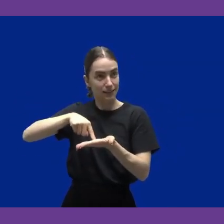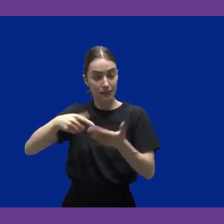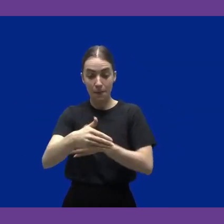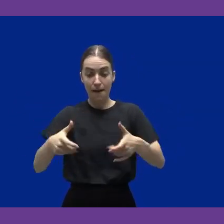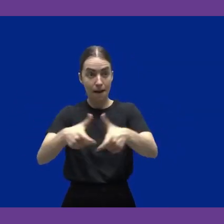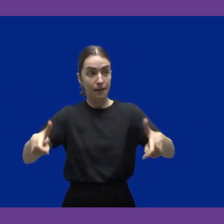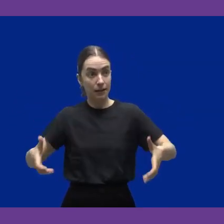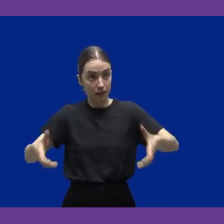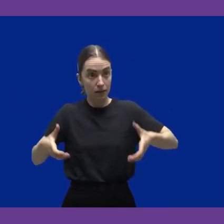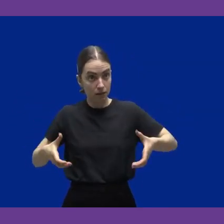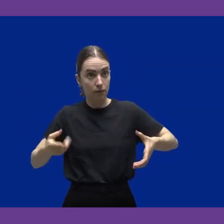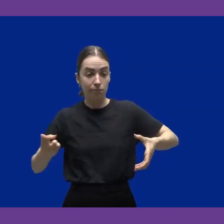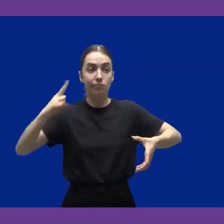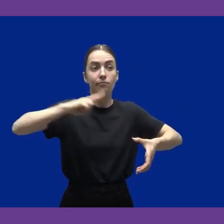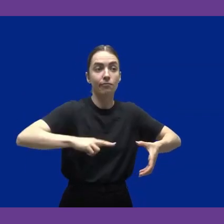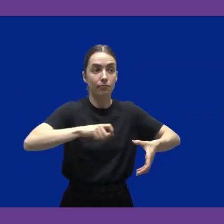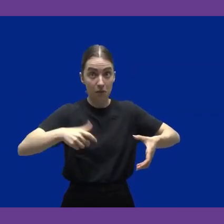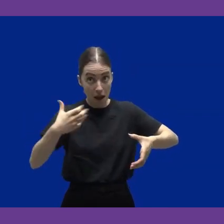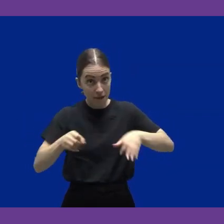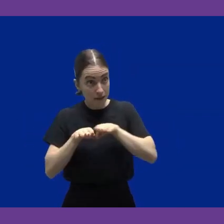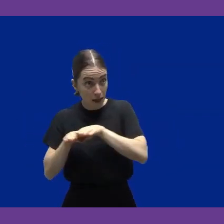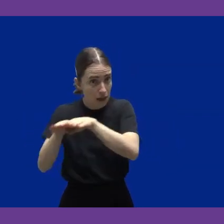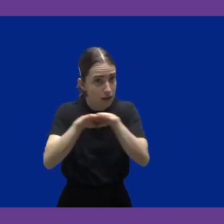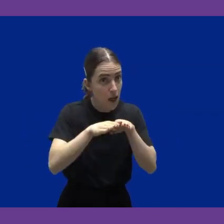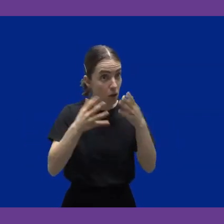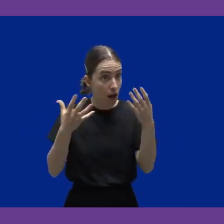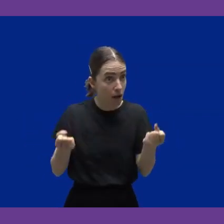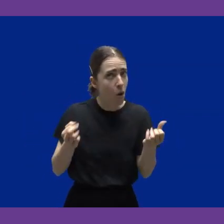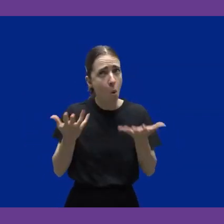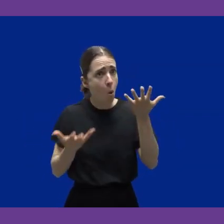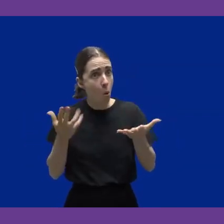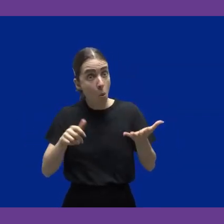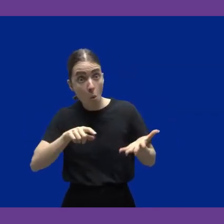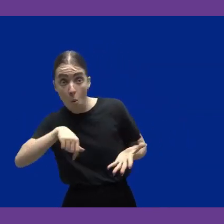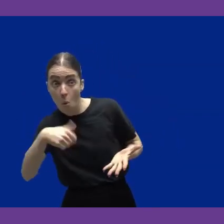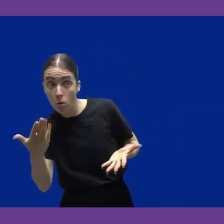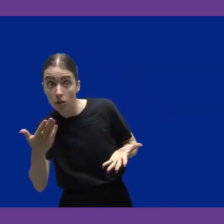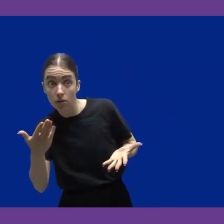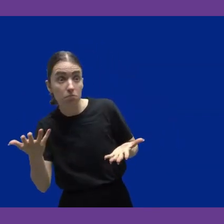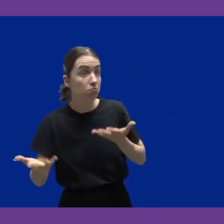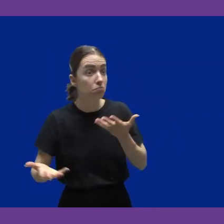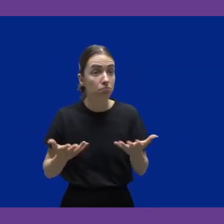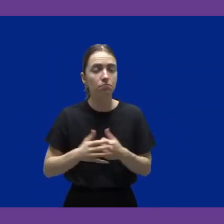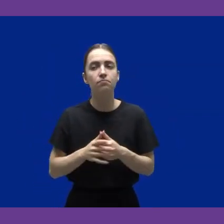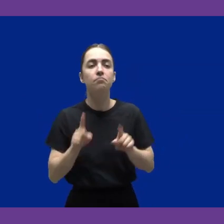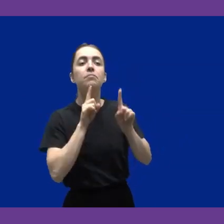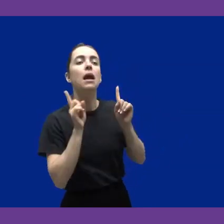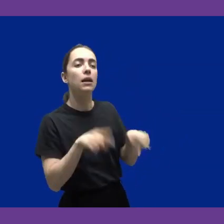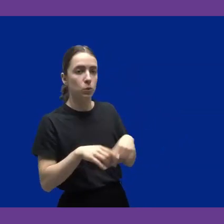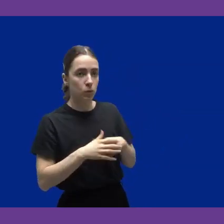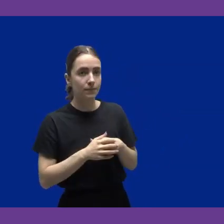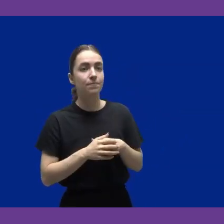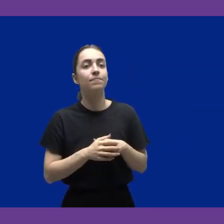also packaging? Do we have another one? There's the standardization request includes one of the standards that I mentioned